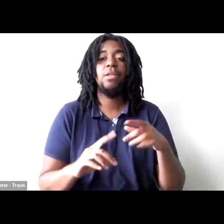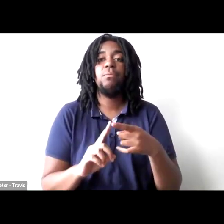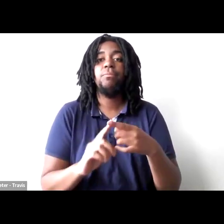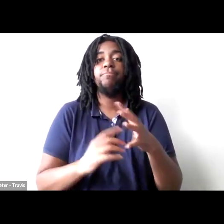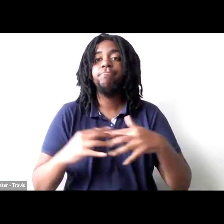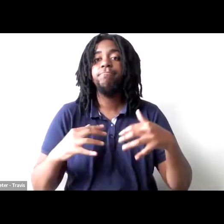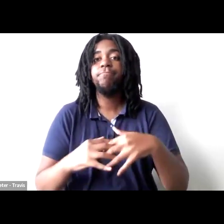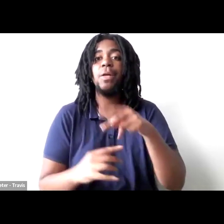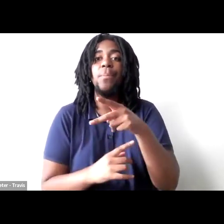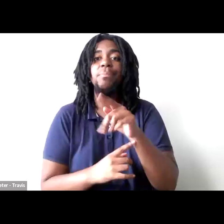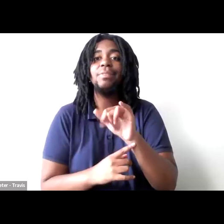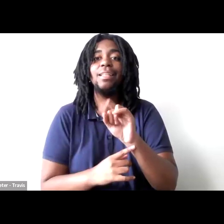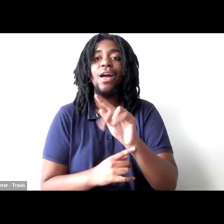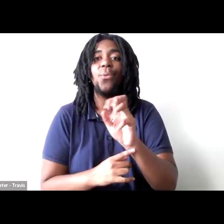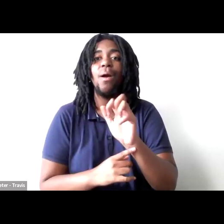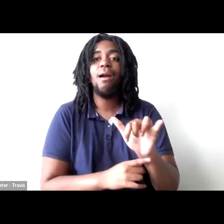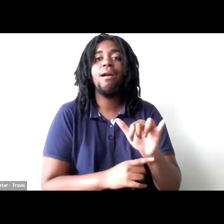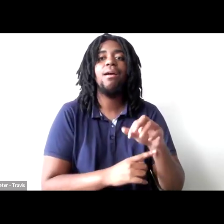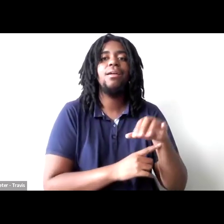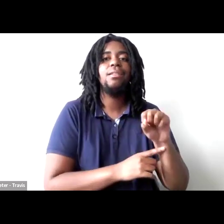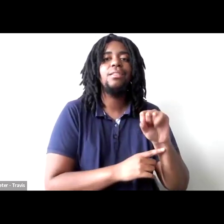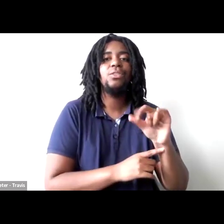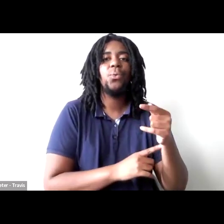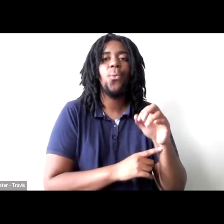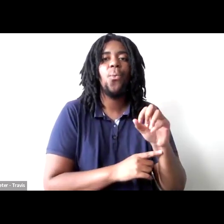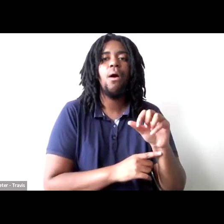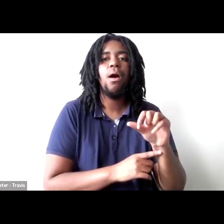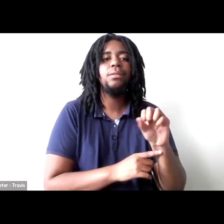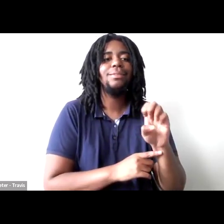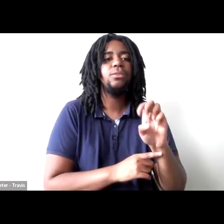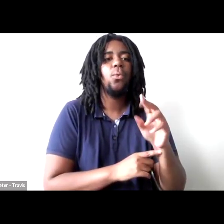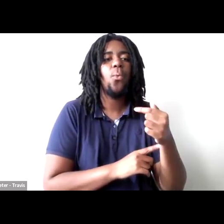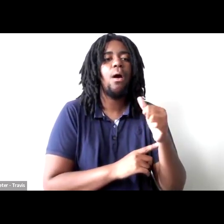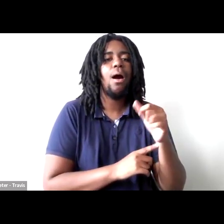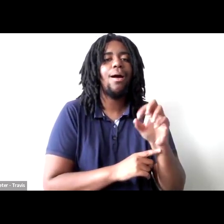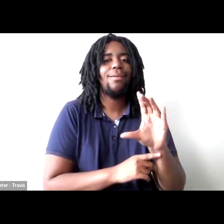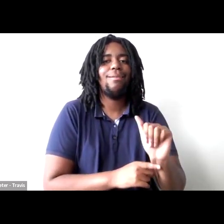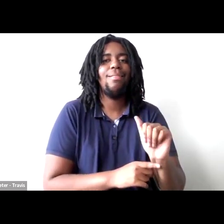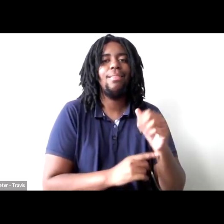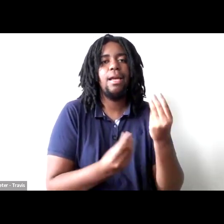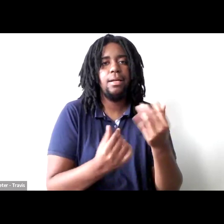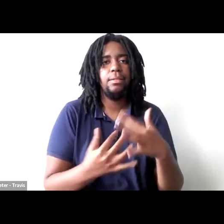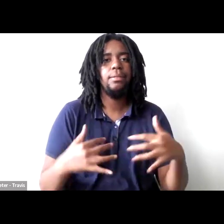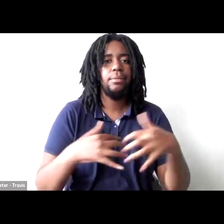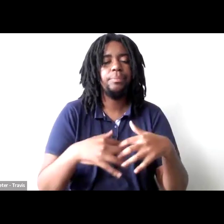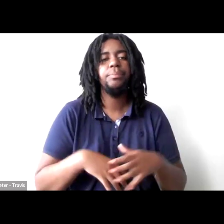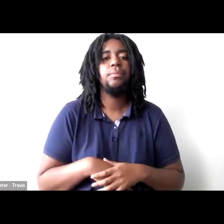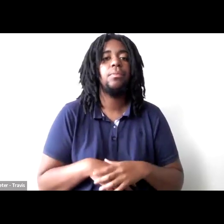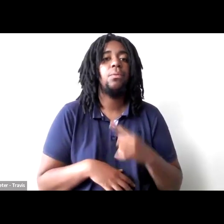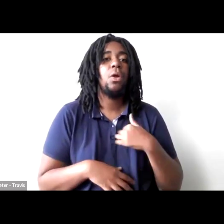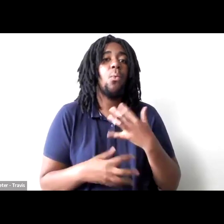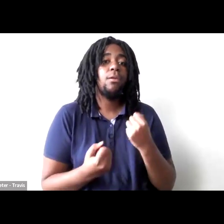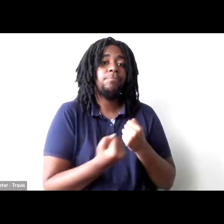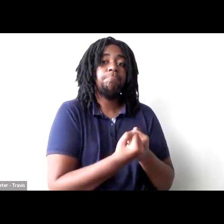is ongoing to better understand the pre-colonial history of our city and region, and also to support the indigenous peoples who are part of our